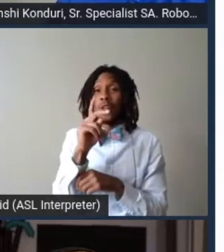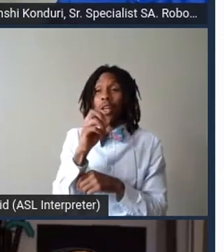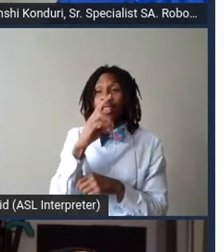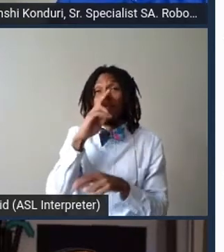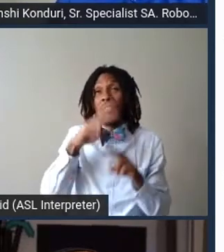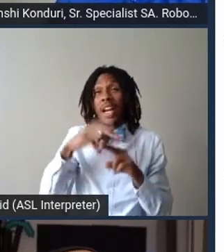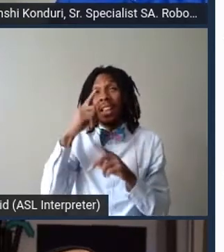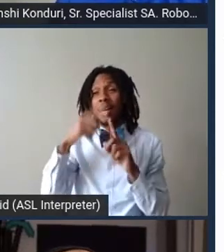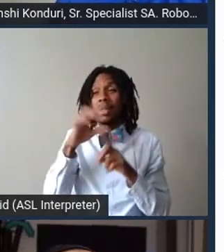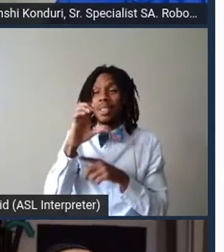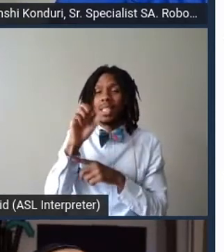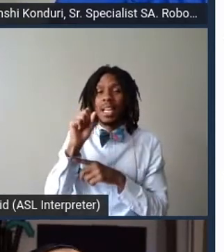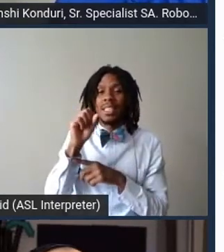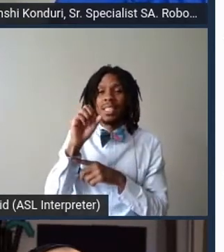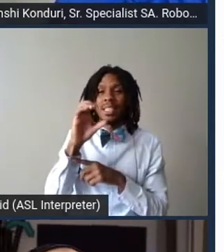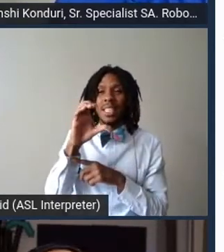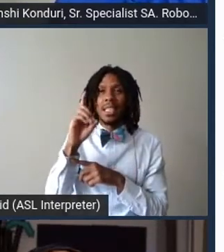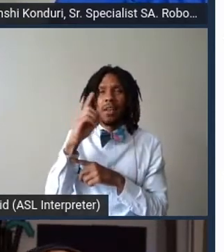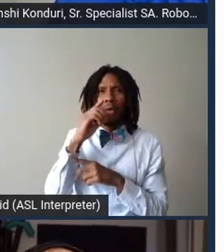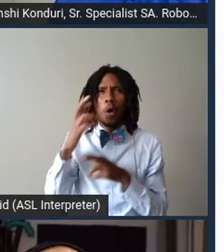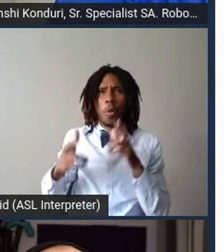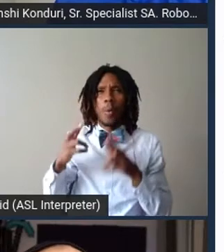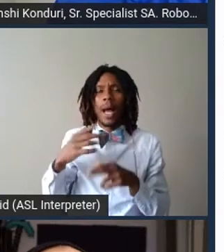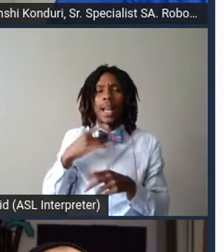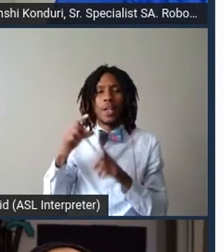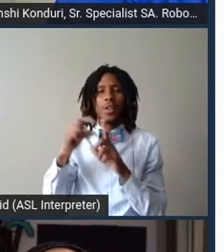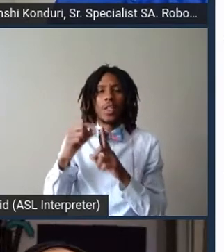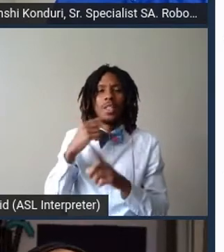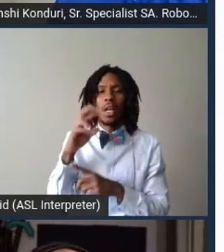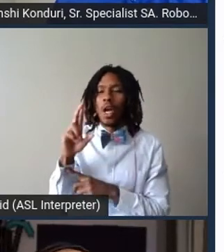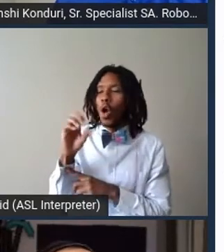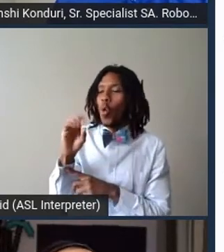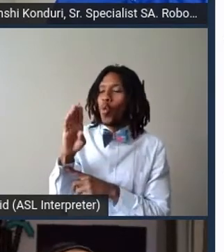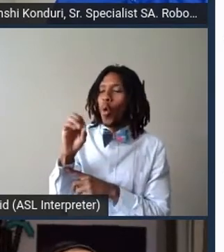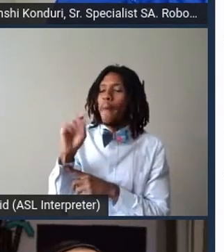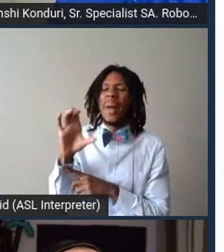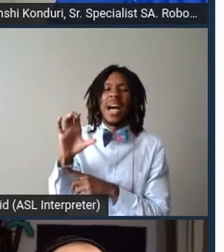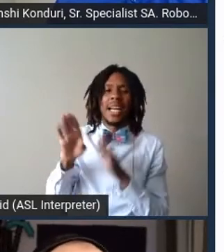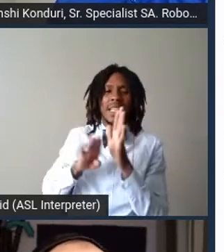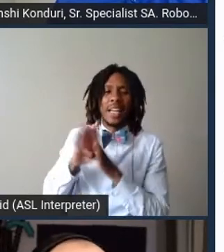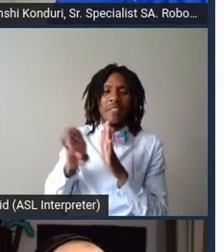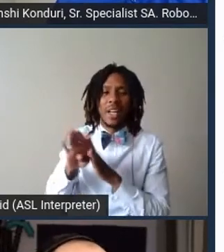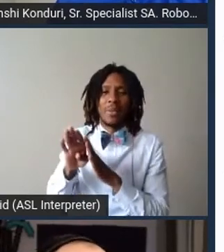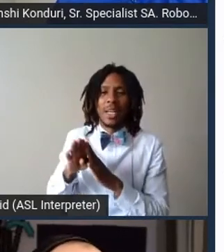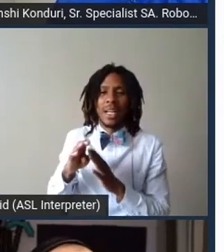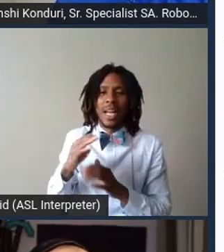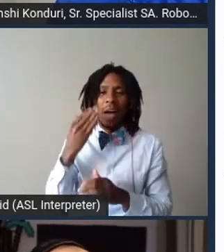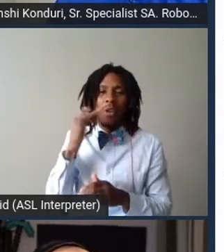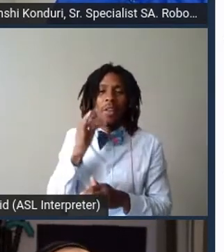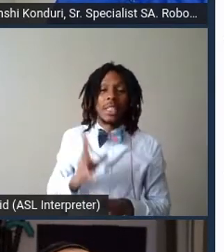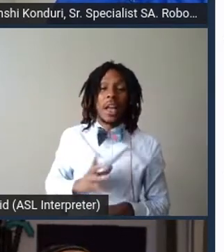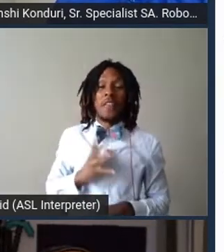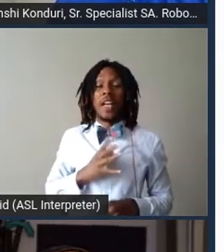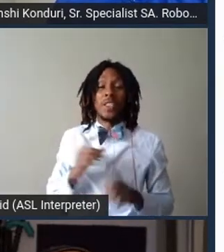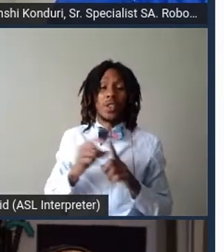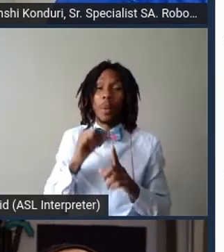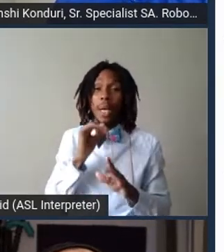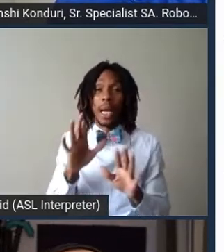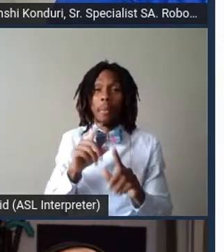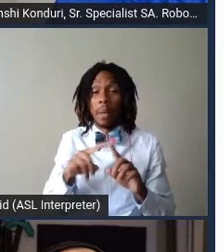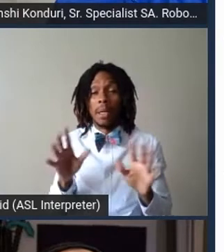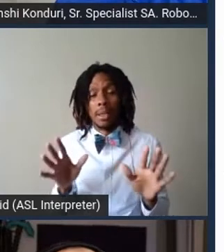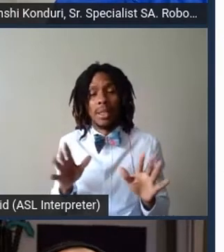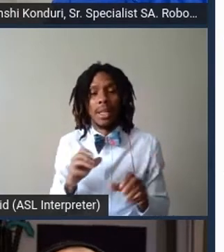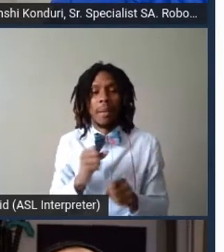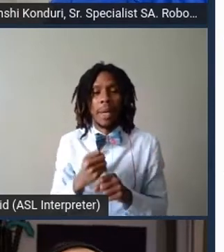like CI/CD for robots, and I love the term that you use, robotic developers. I'm not sure if that's an offensive term or not, but it